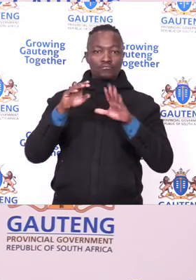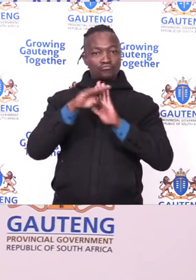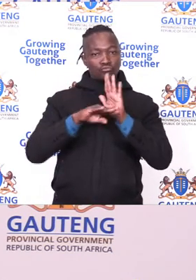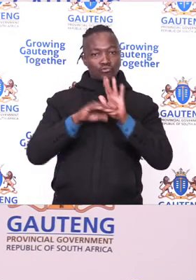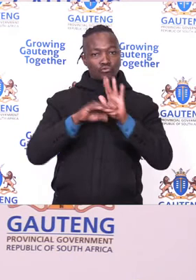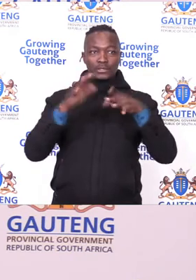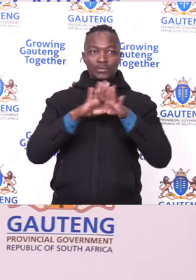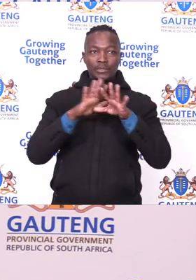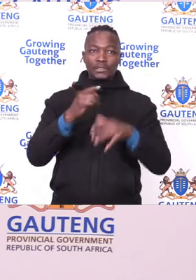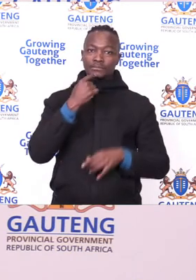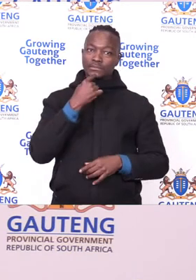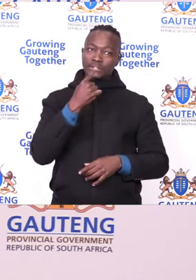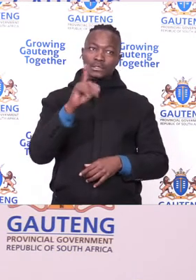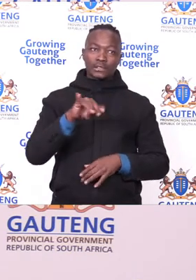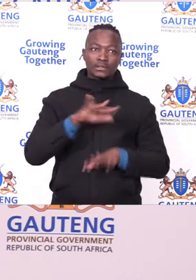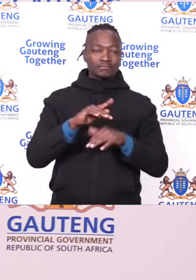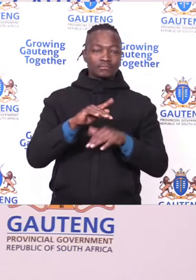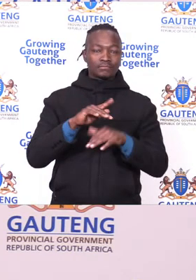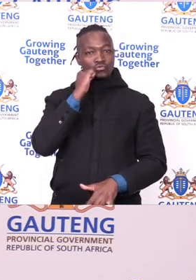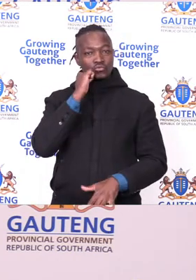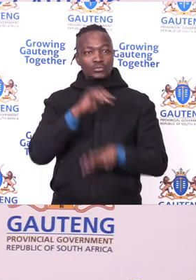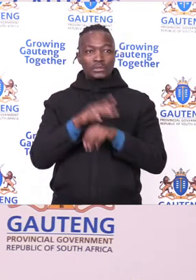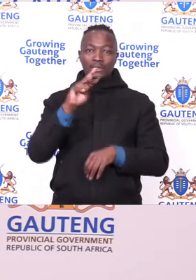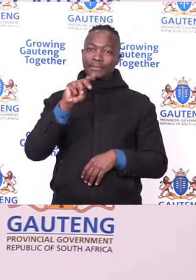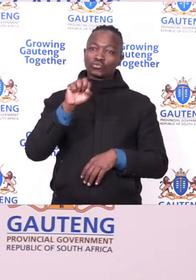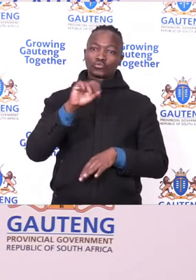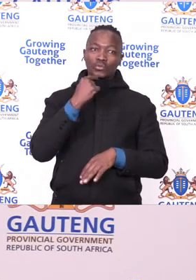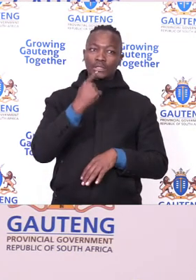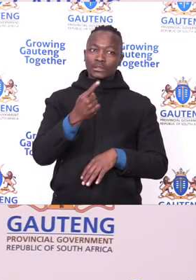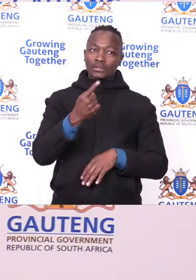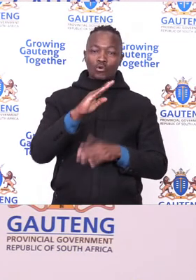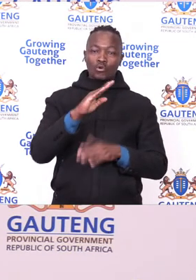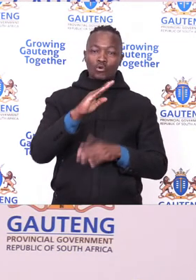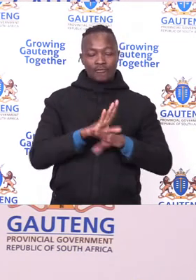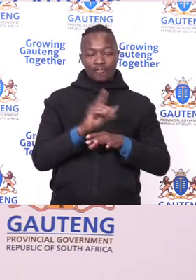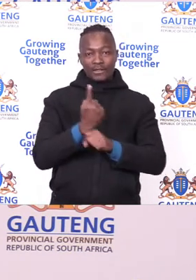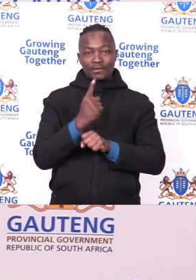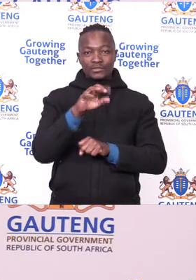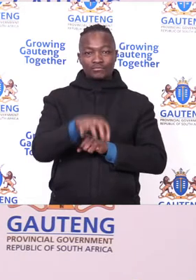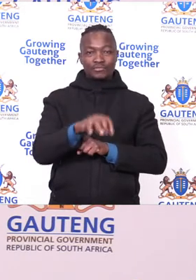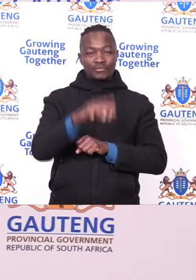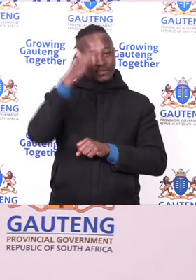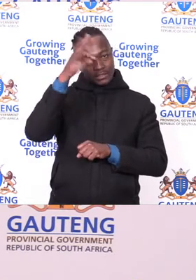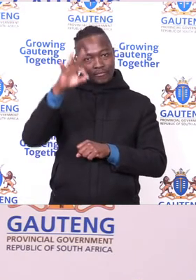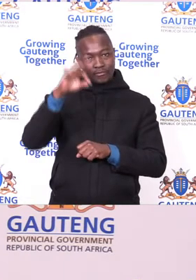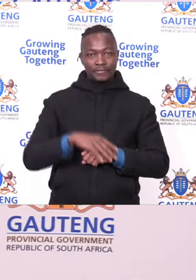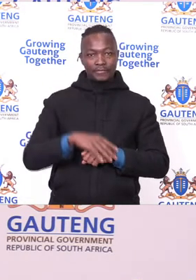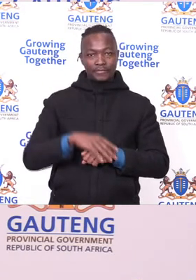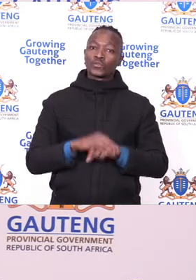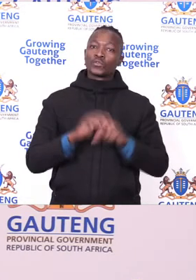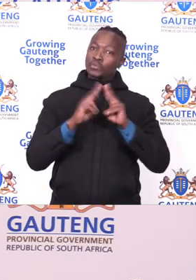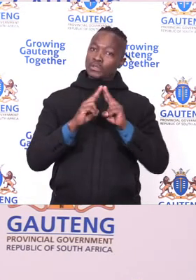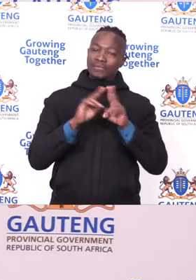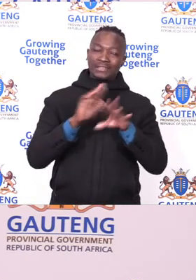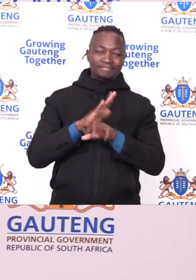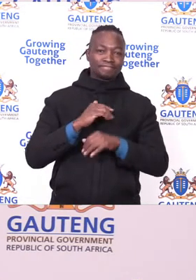echo the sentiments raised by MEC Masuku that on behalf of the Gauteng Provincial Government, we are indeed